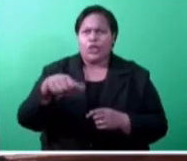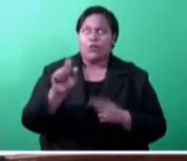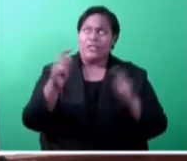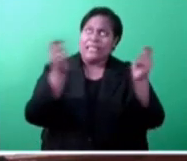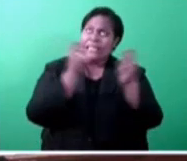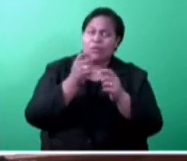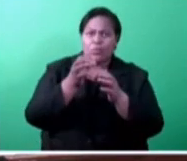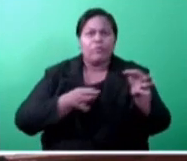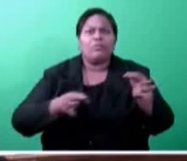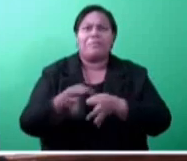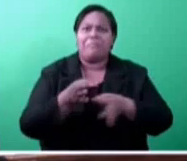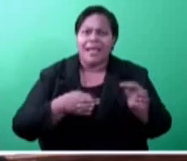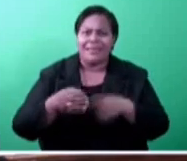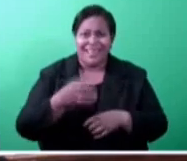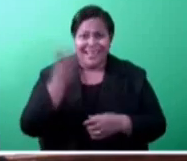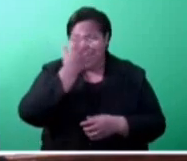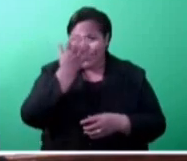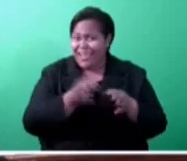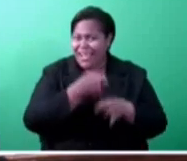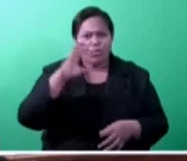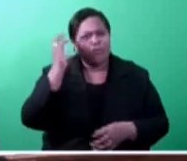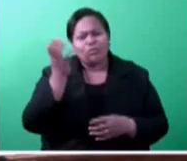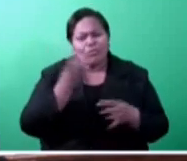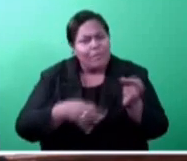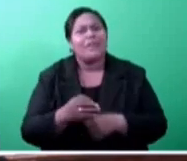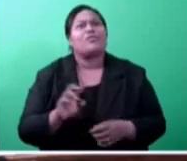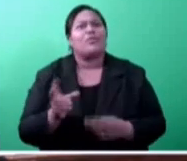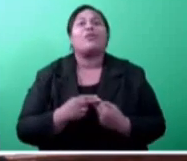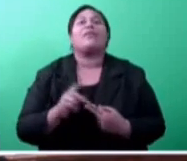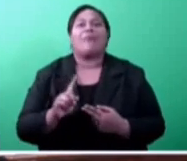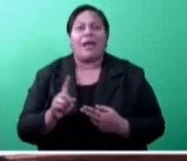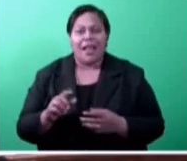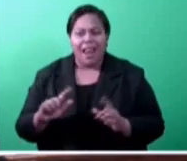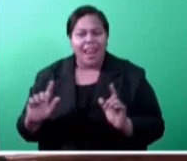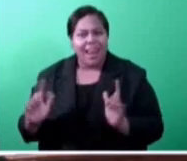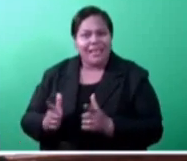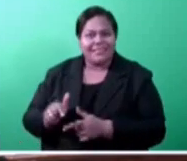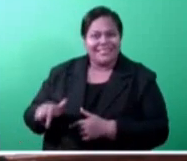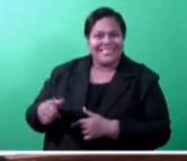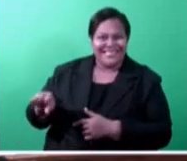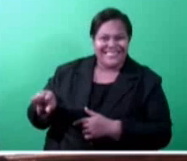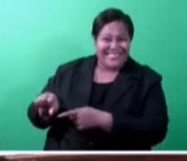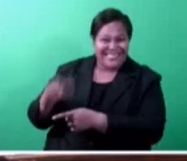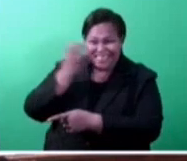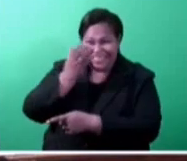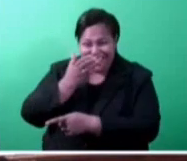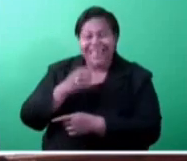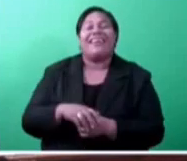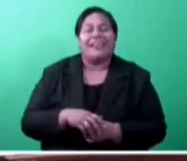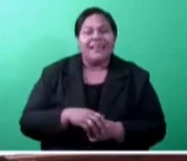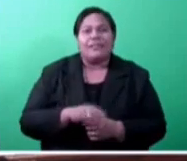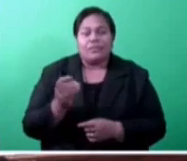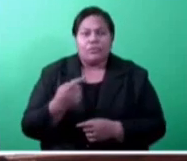to ozone-depleting substances. The committee recommends that Fiji ratifies the Kigali Amendment with immediate effect